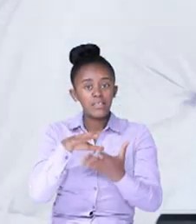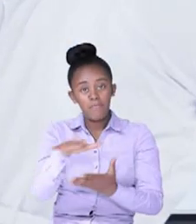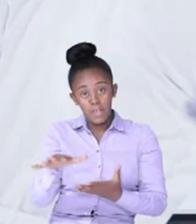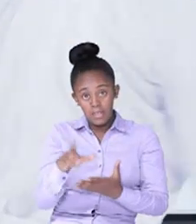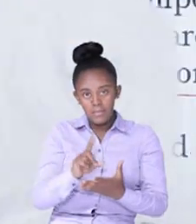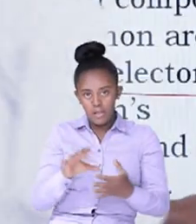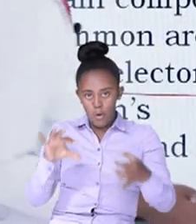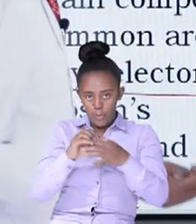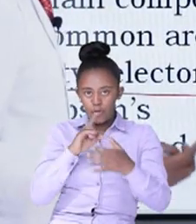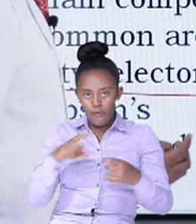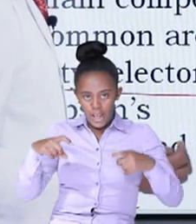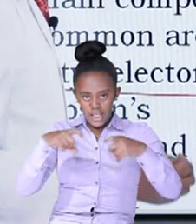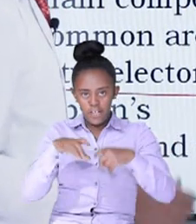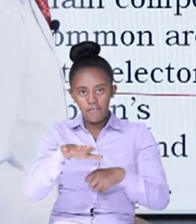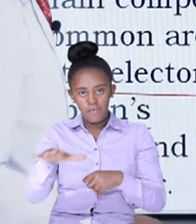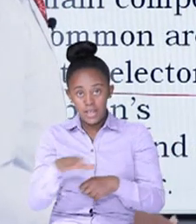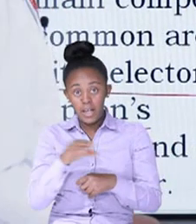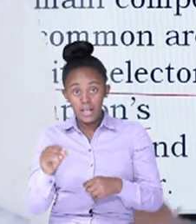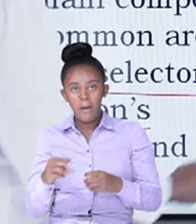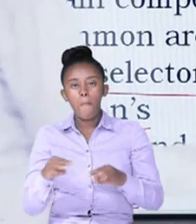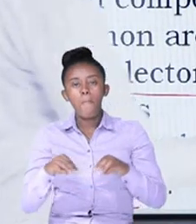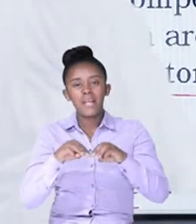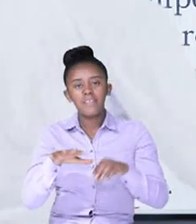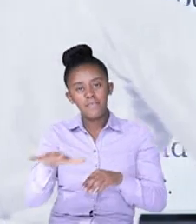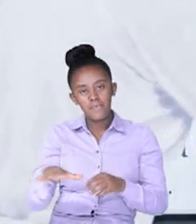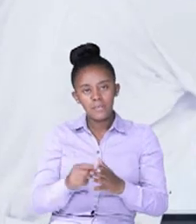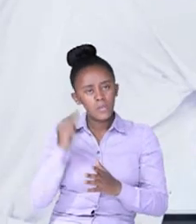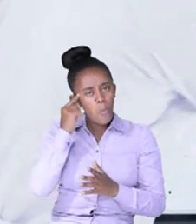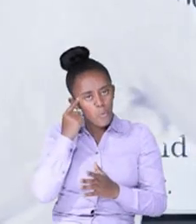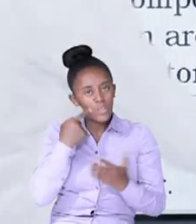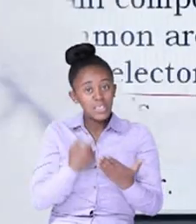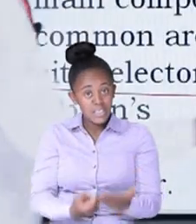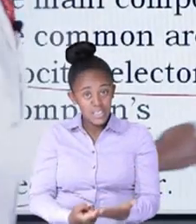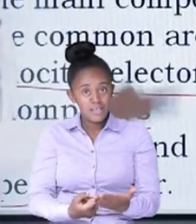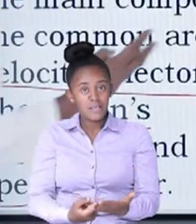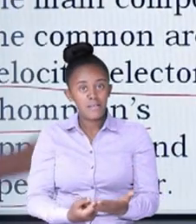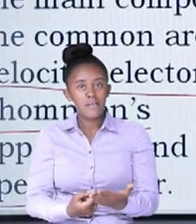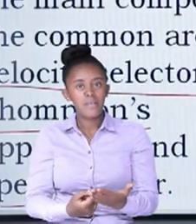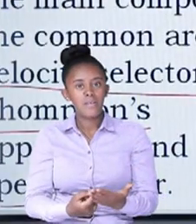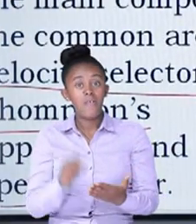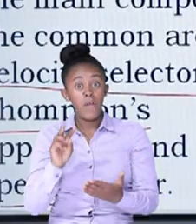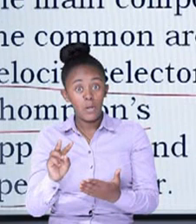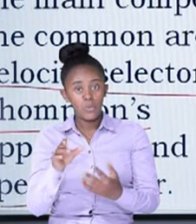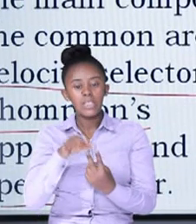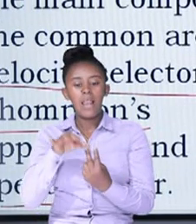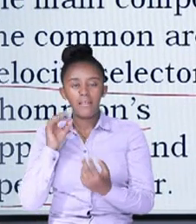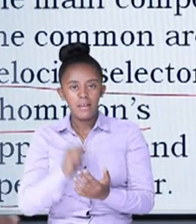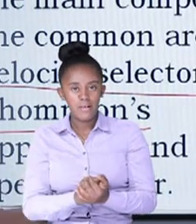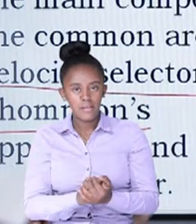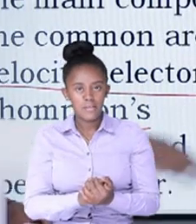of electric field and magnetic field. Suppose this is a velocity selector. This is the concept of velocity